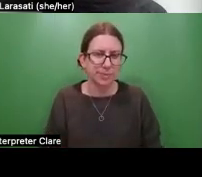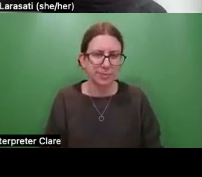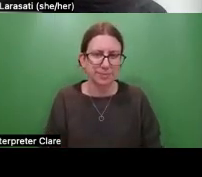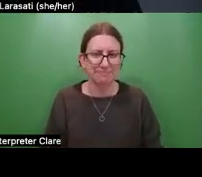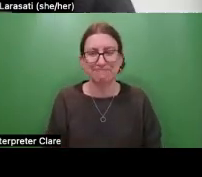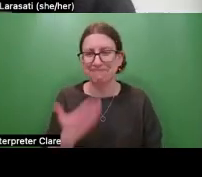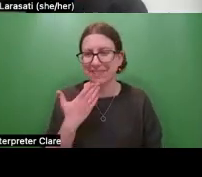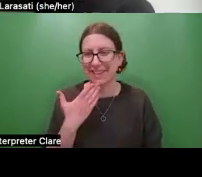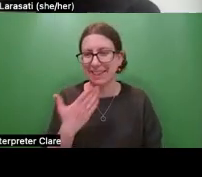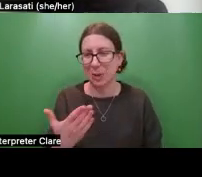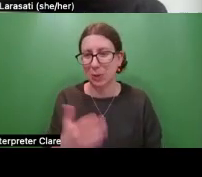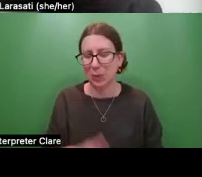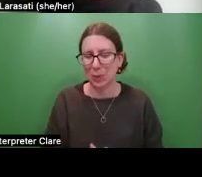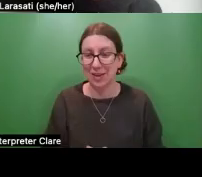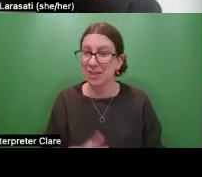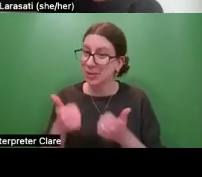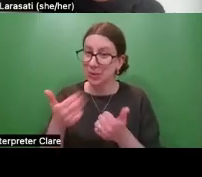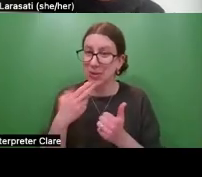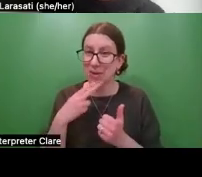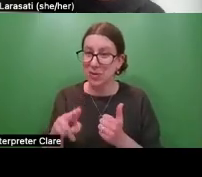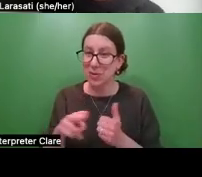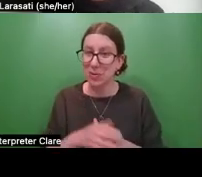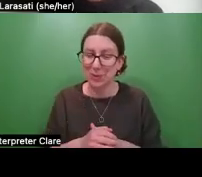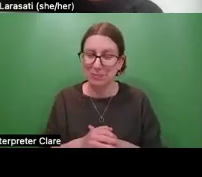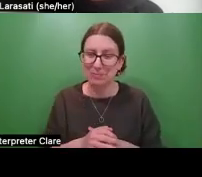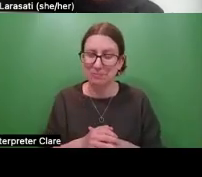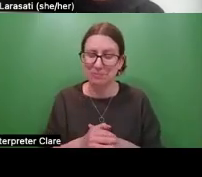Thank you. So, good afternoon, everyone.